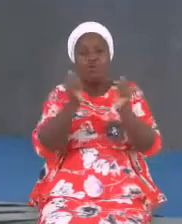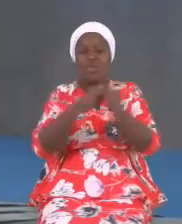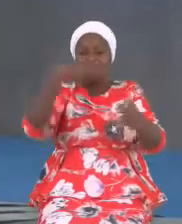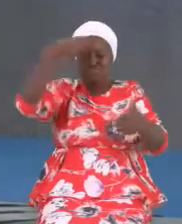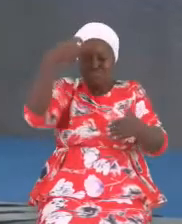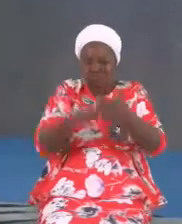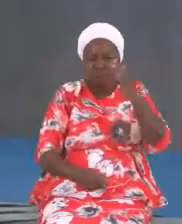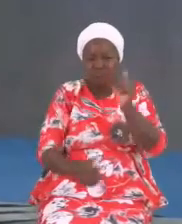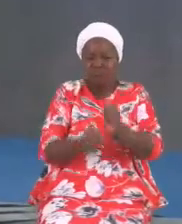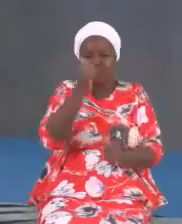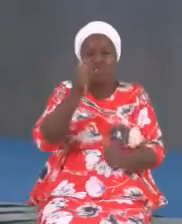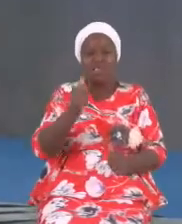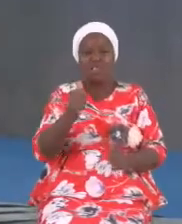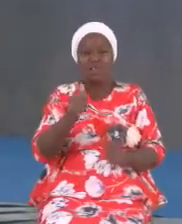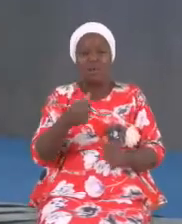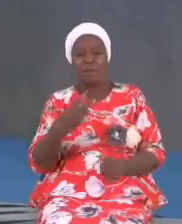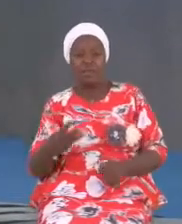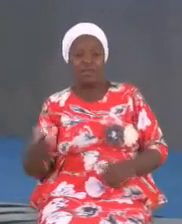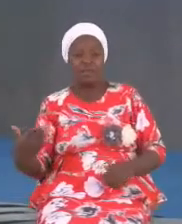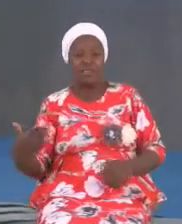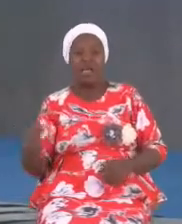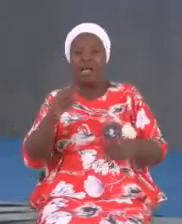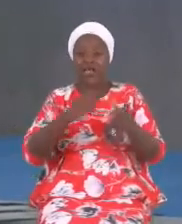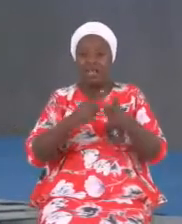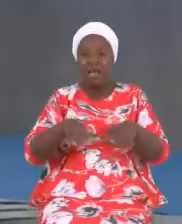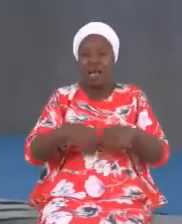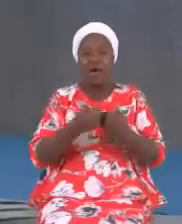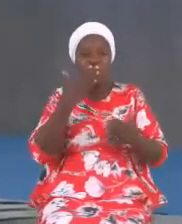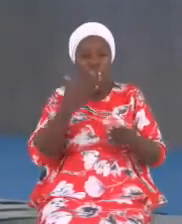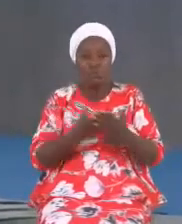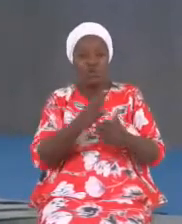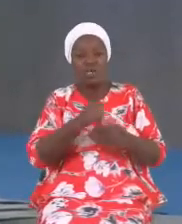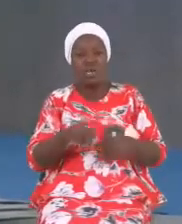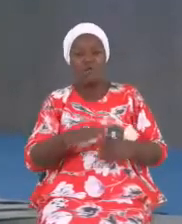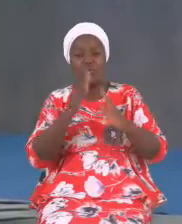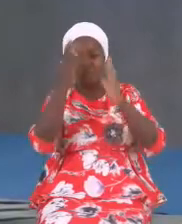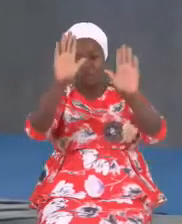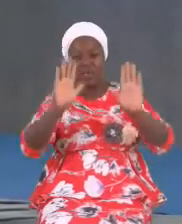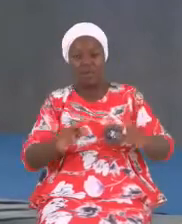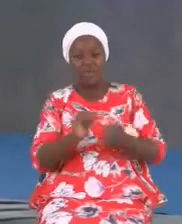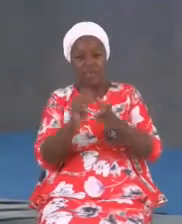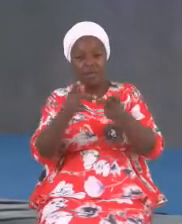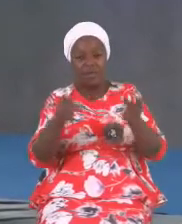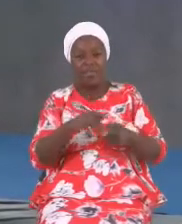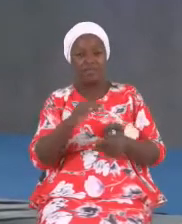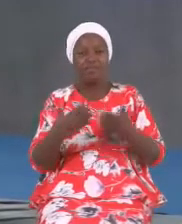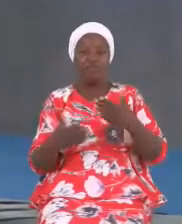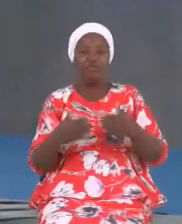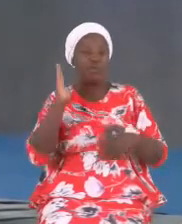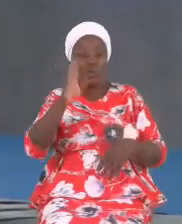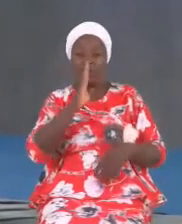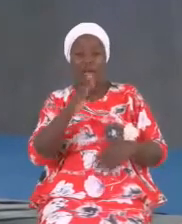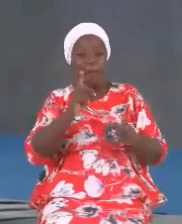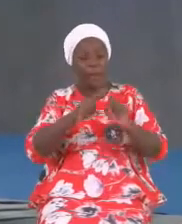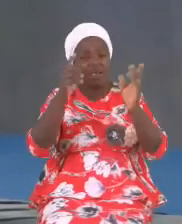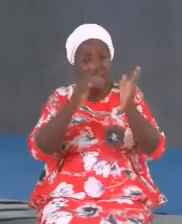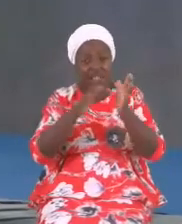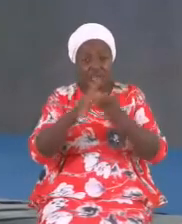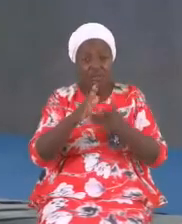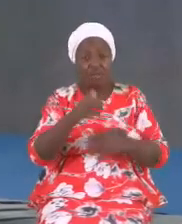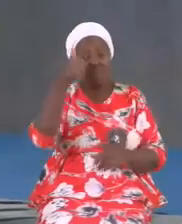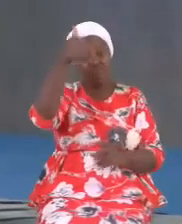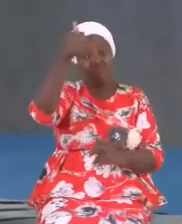How good that place will be. But Jesus himself, the creator of the heavens and the